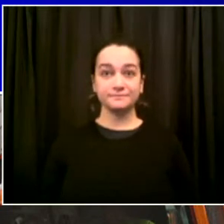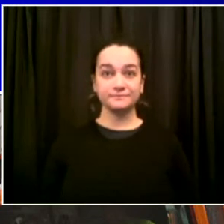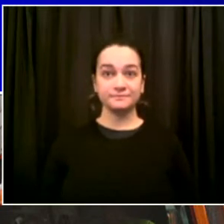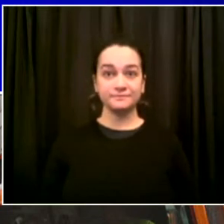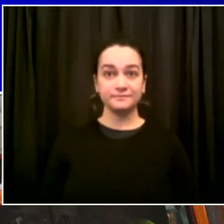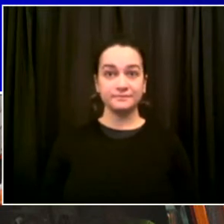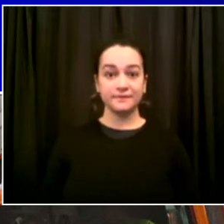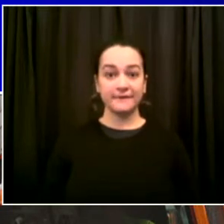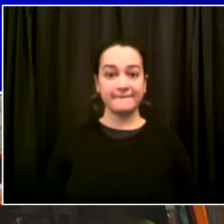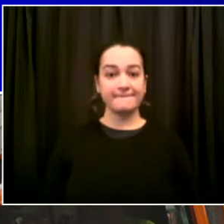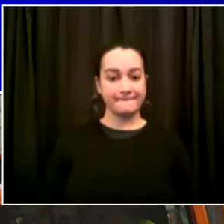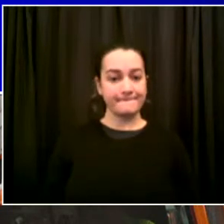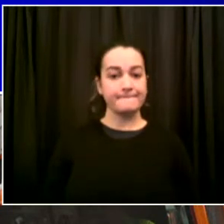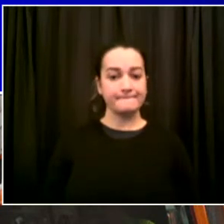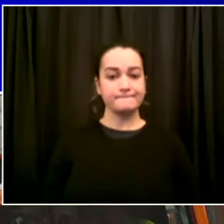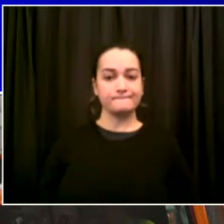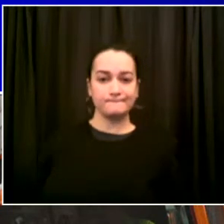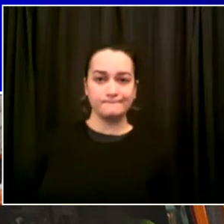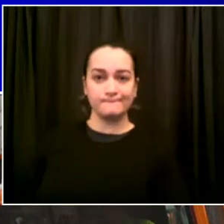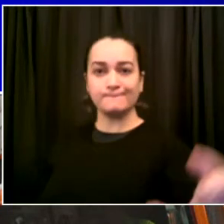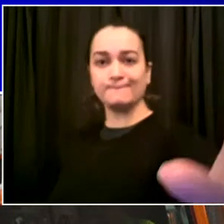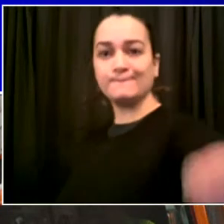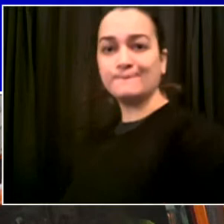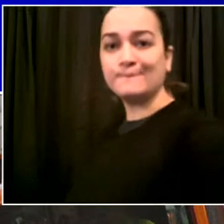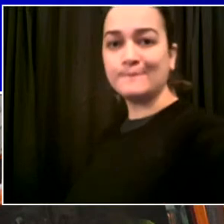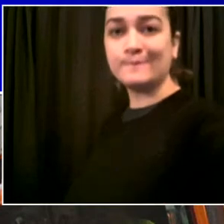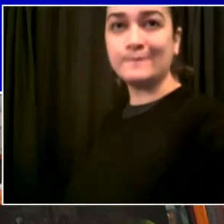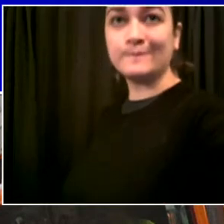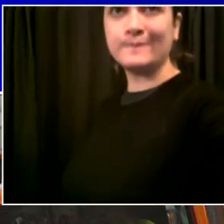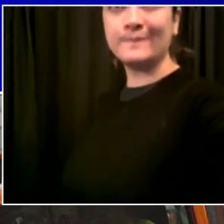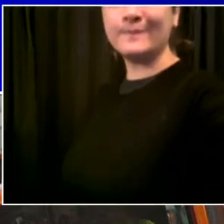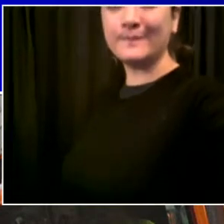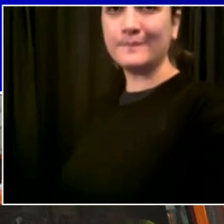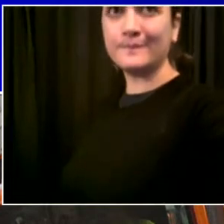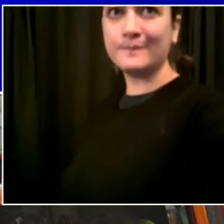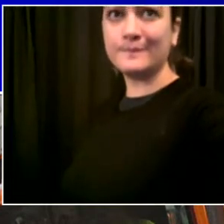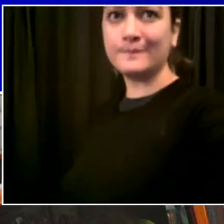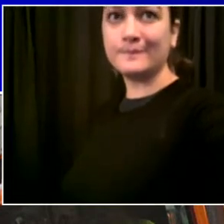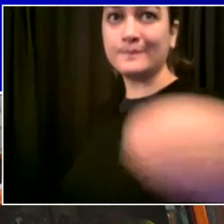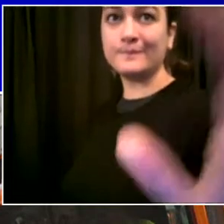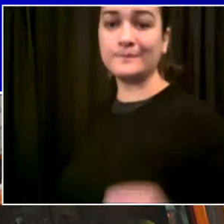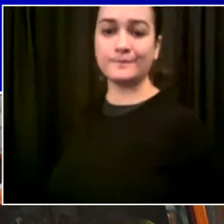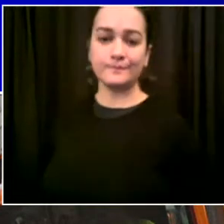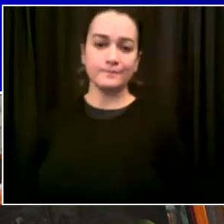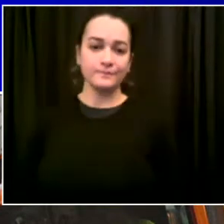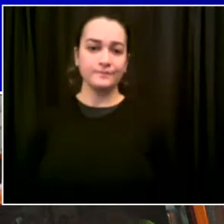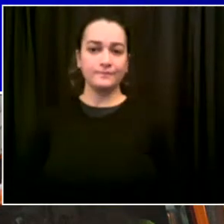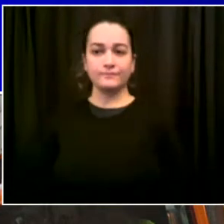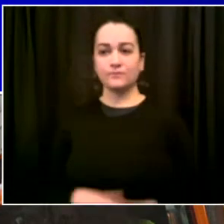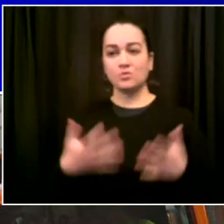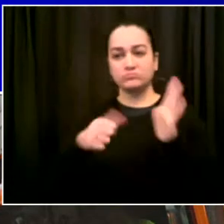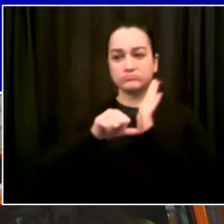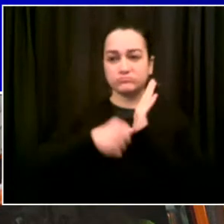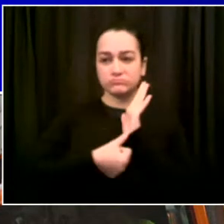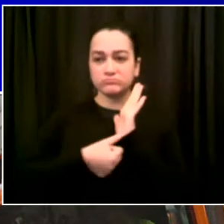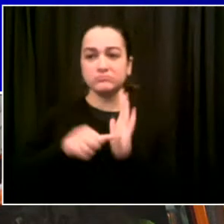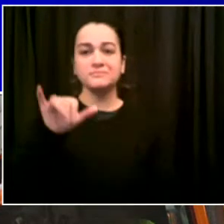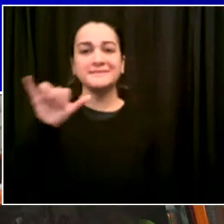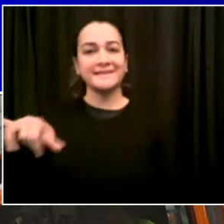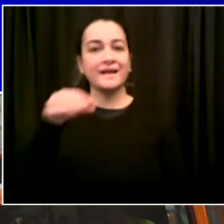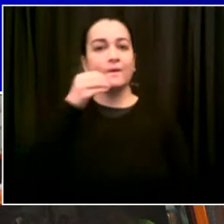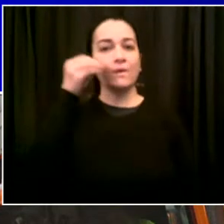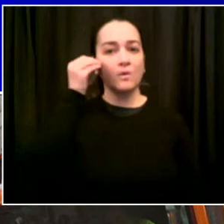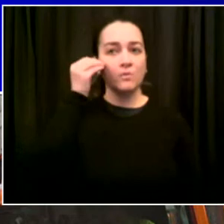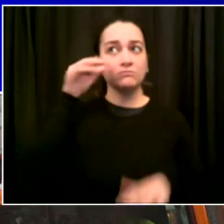we're seeing from this storm. But I am fearful that even this tough situation we have now could even get worse. So I need people to heed the